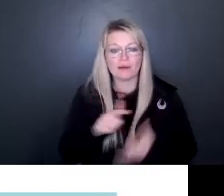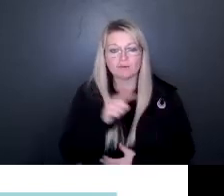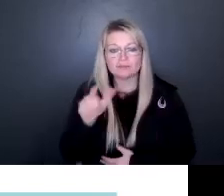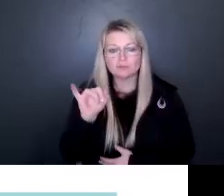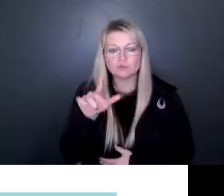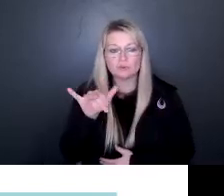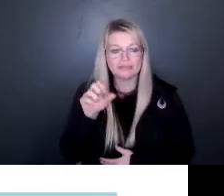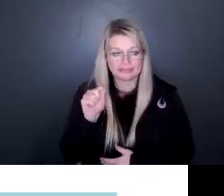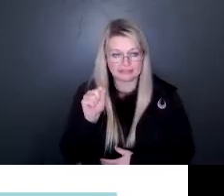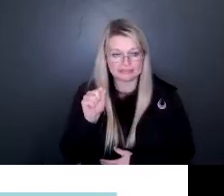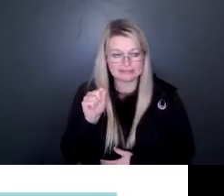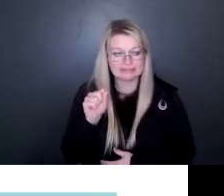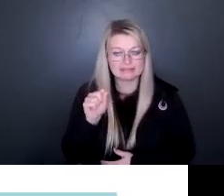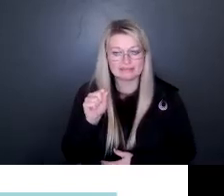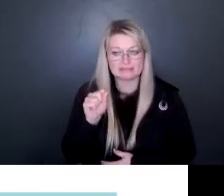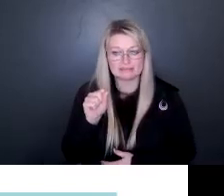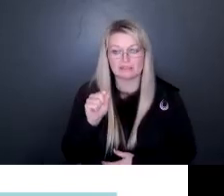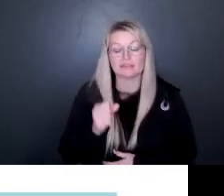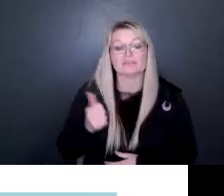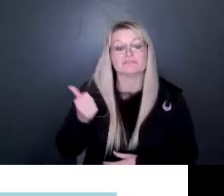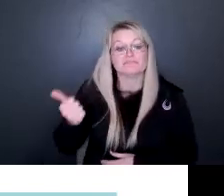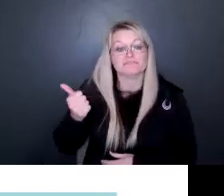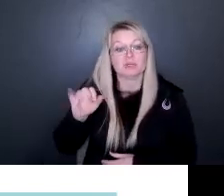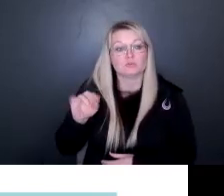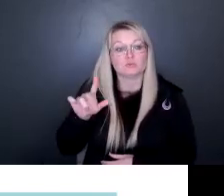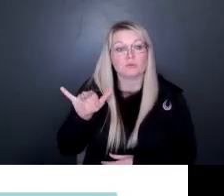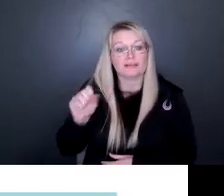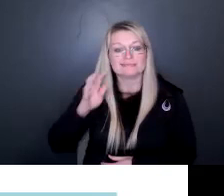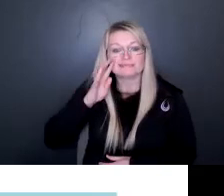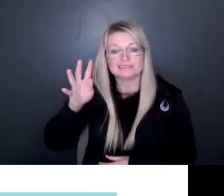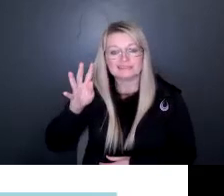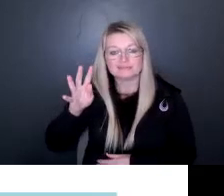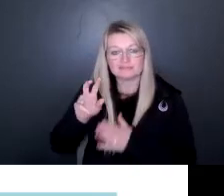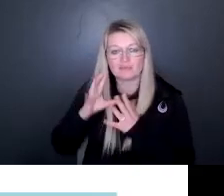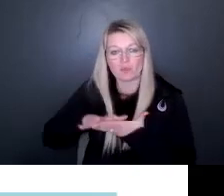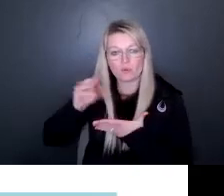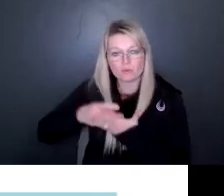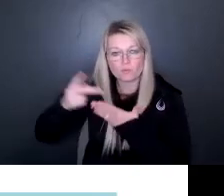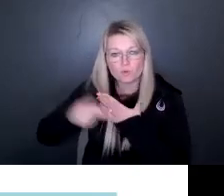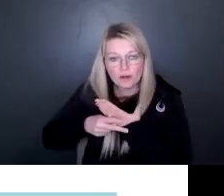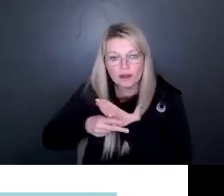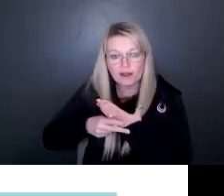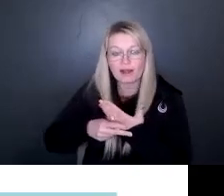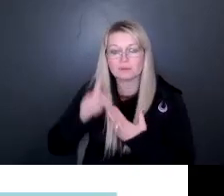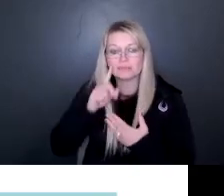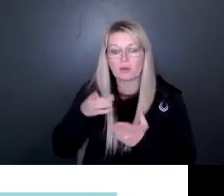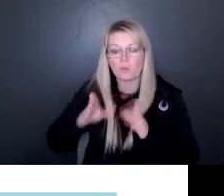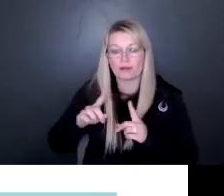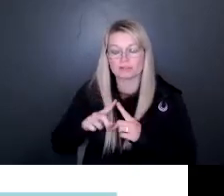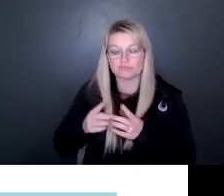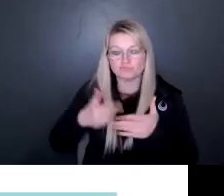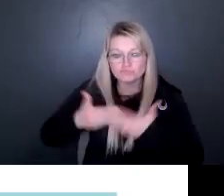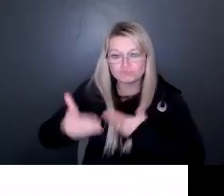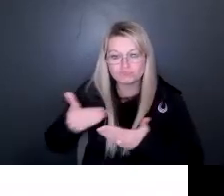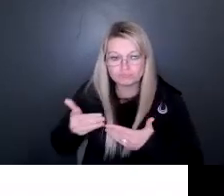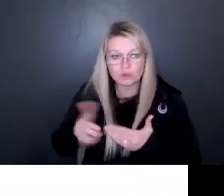Namasano. Mr. Julius designs learning programs and instructional materials in the form of accelerated